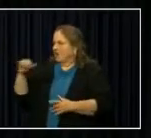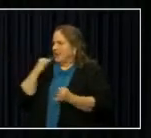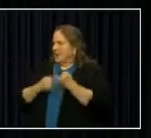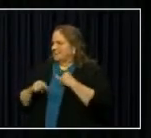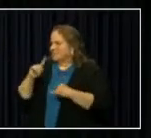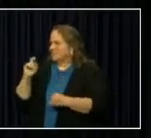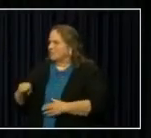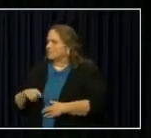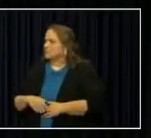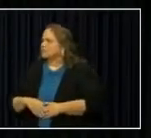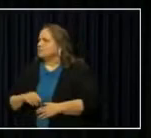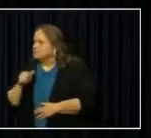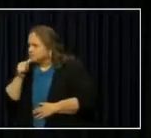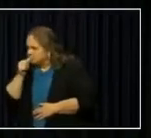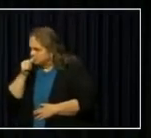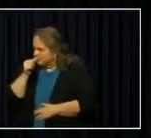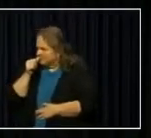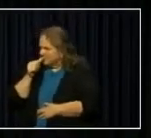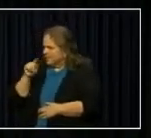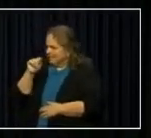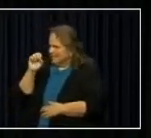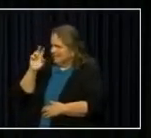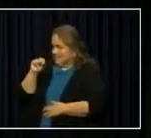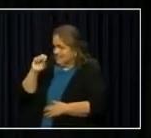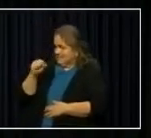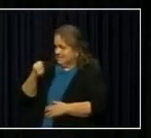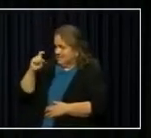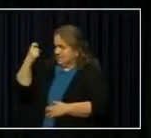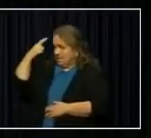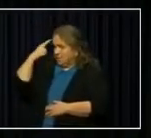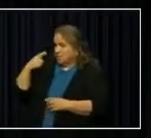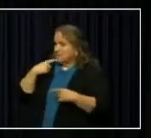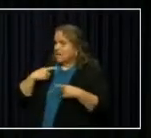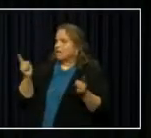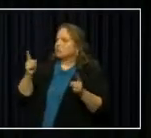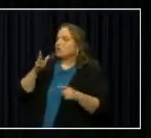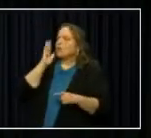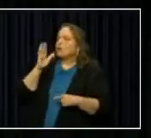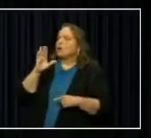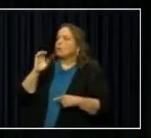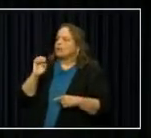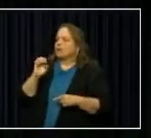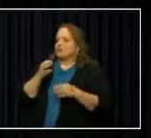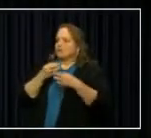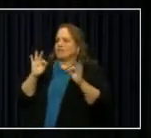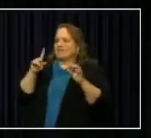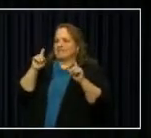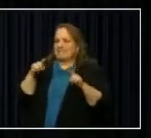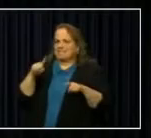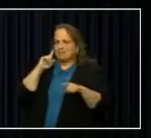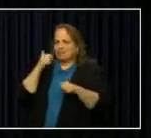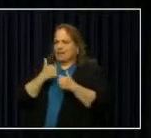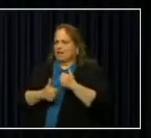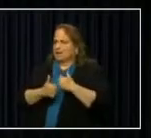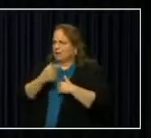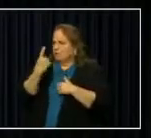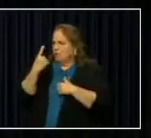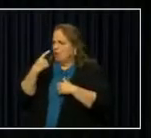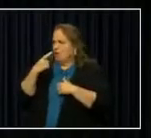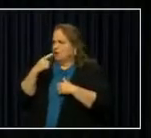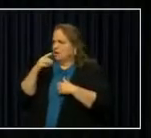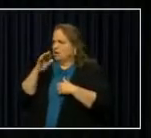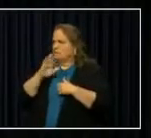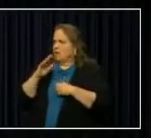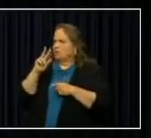question. Tennessee's governor has announced that there will be protesting for anybody about